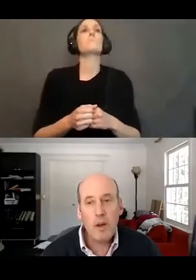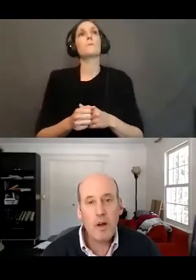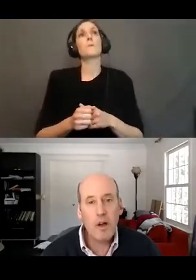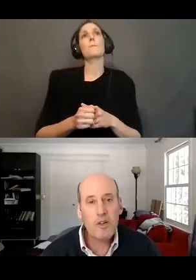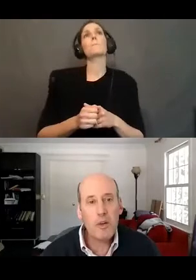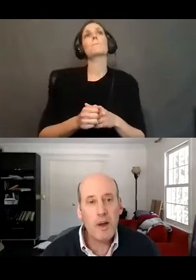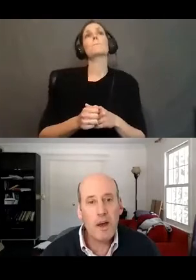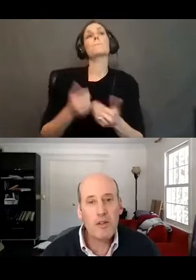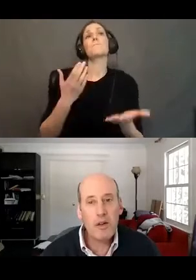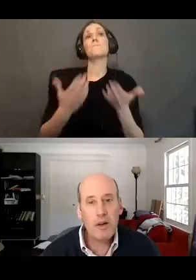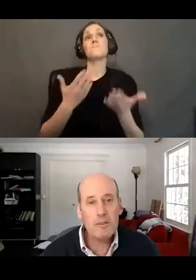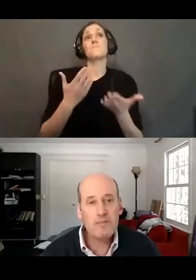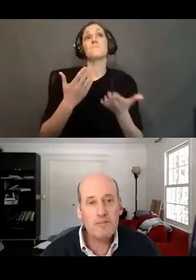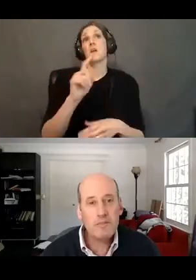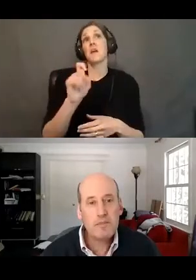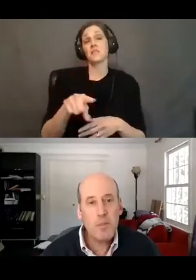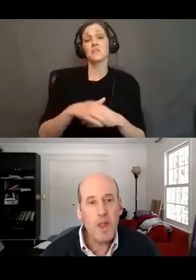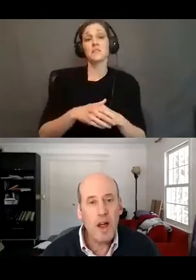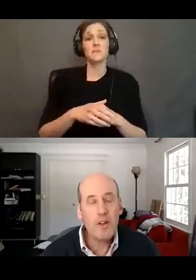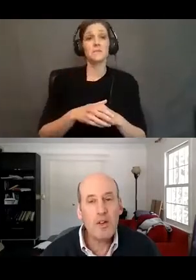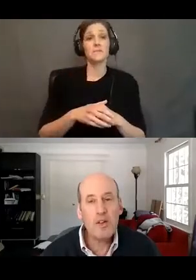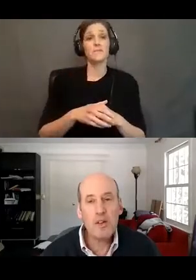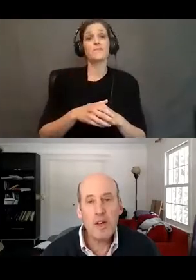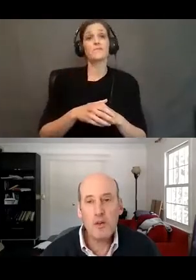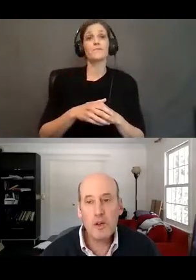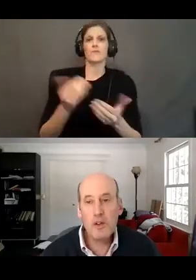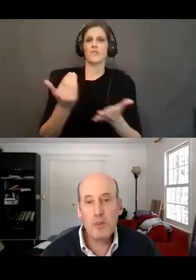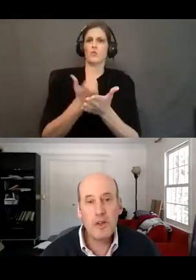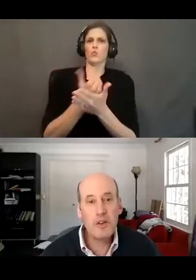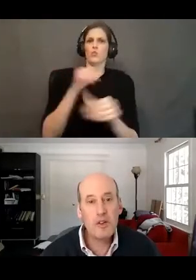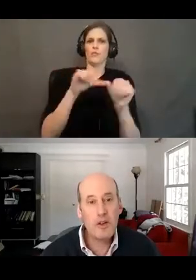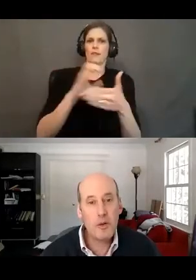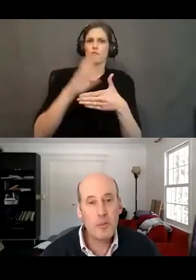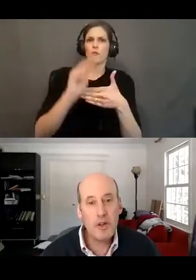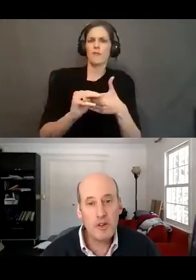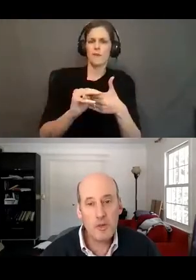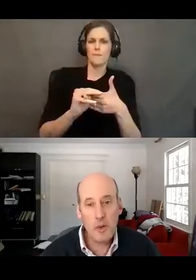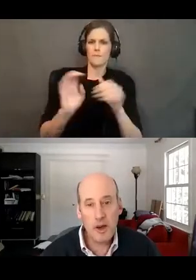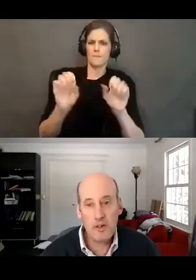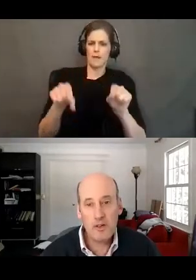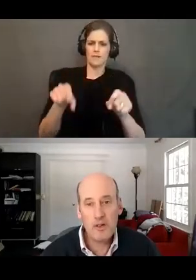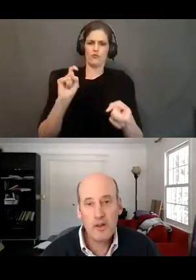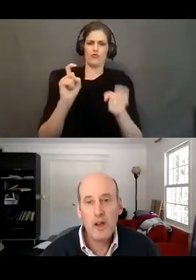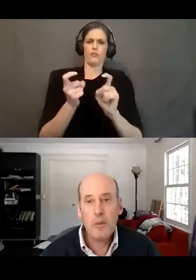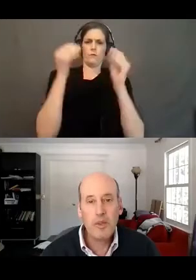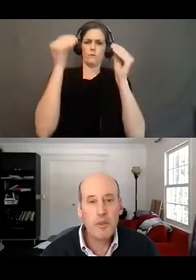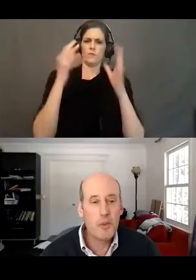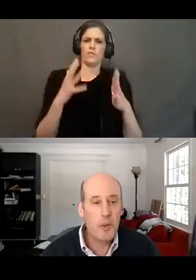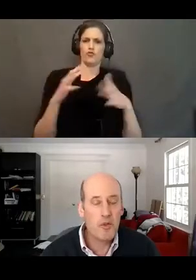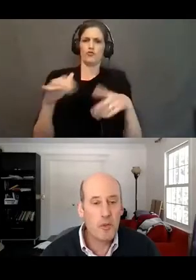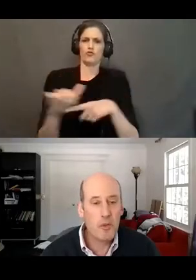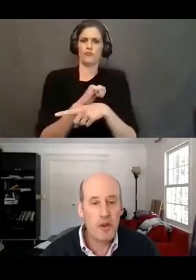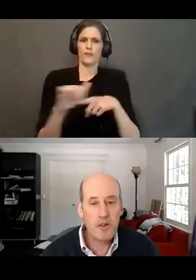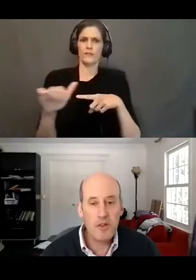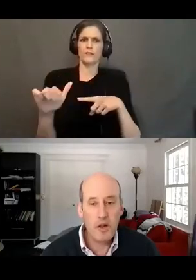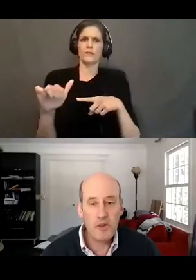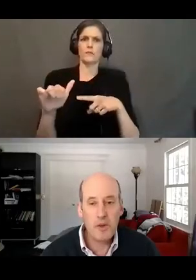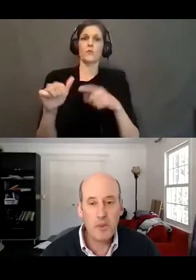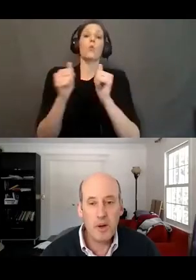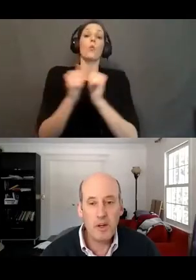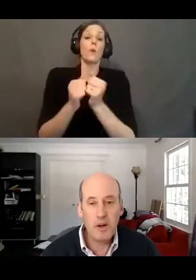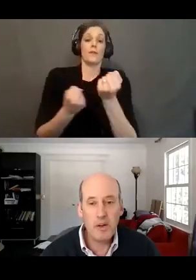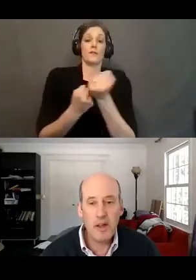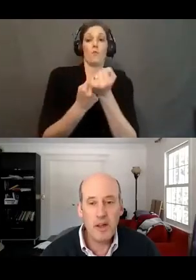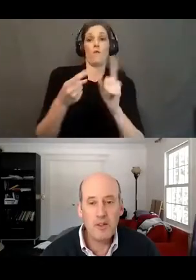We might also ask, how does the new science curriculum potentially transform teachers' practice with support from professional development?